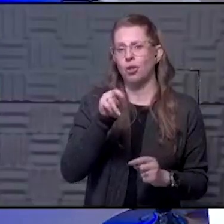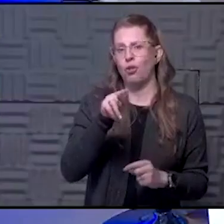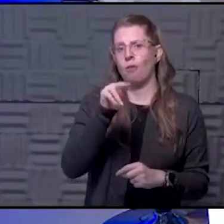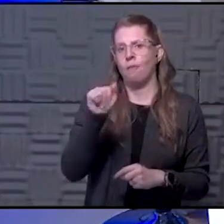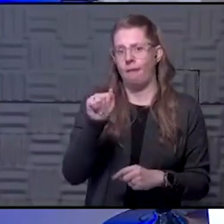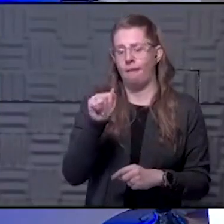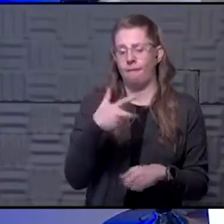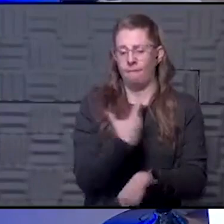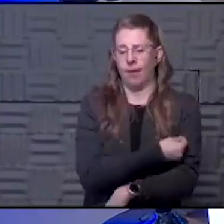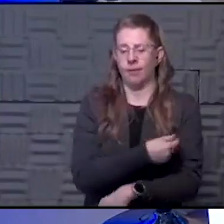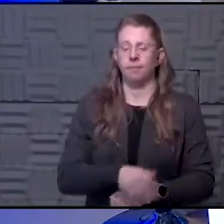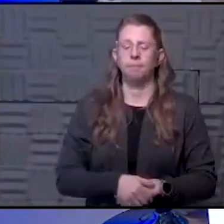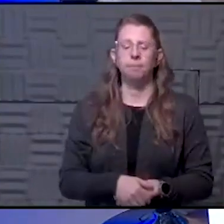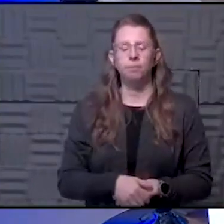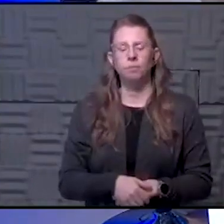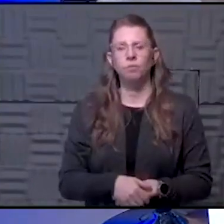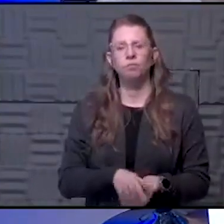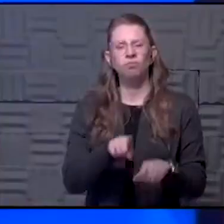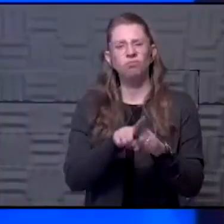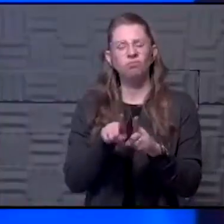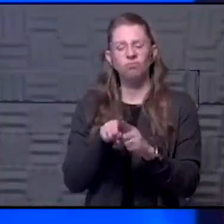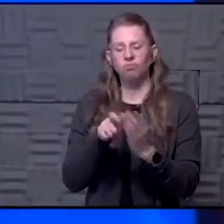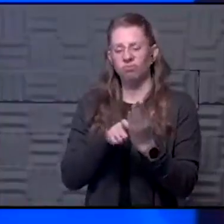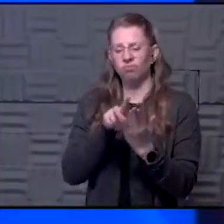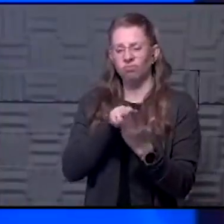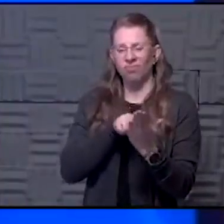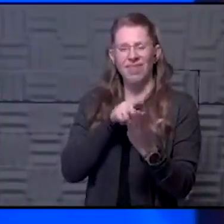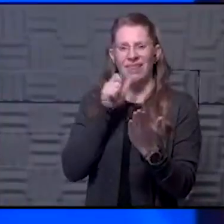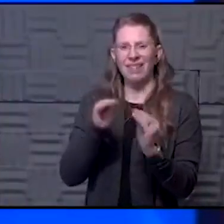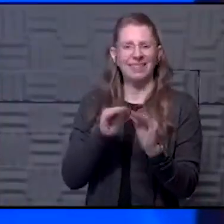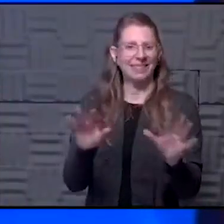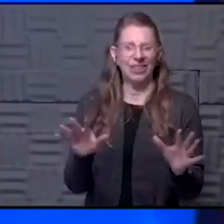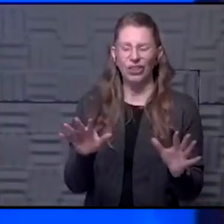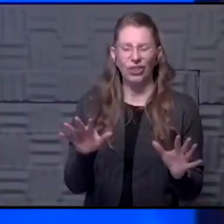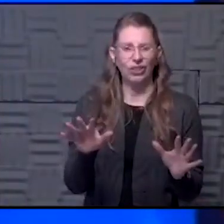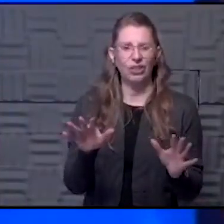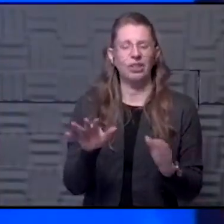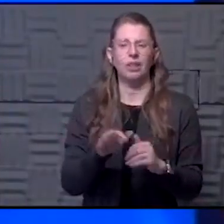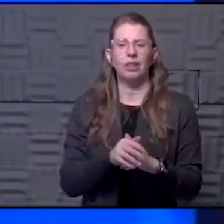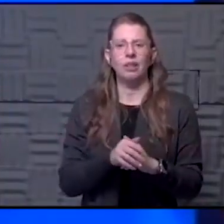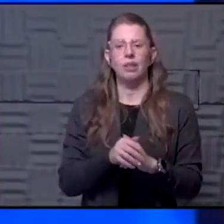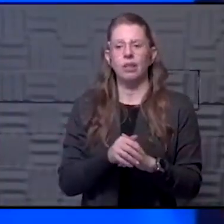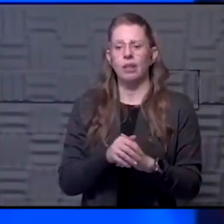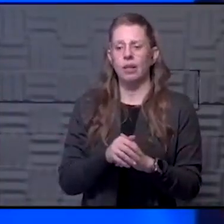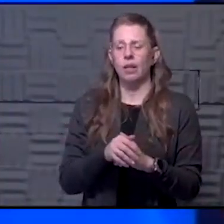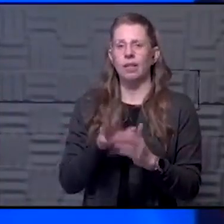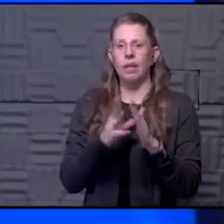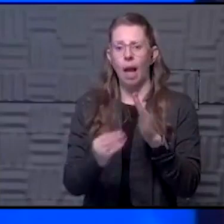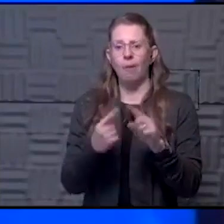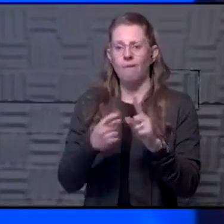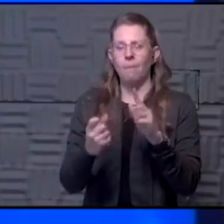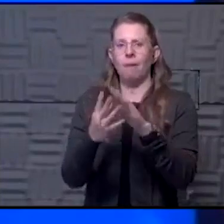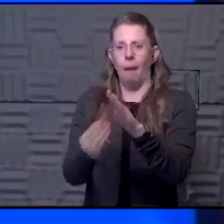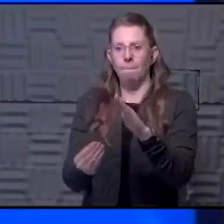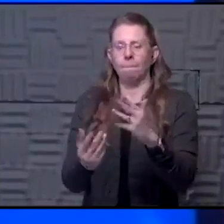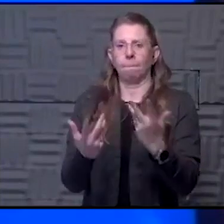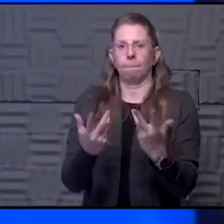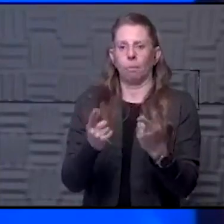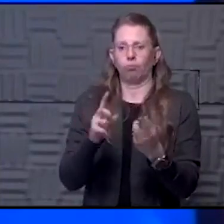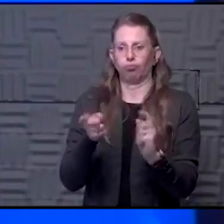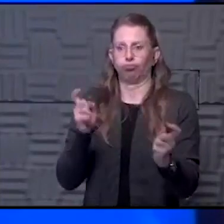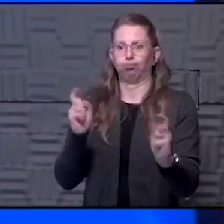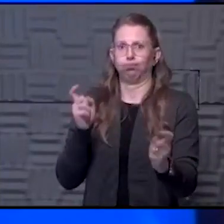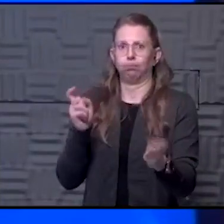I think it went on to talk about was that it is unclear if it's really a variant of a variant. Yeah. If that